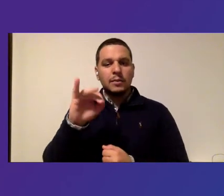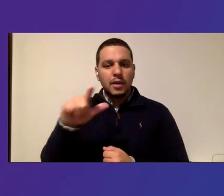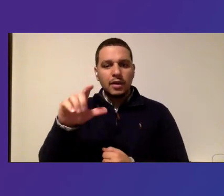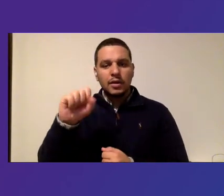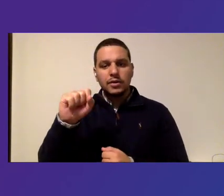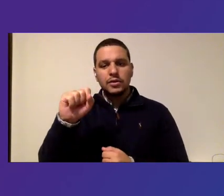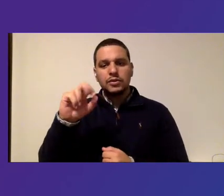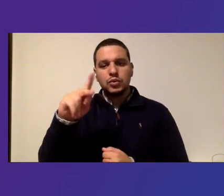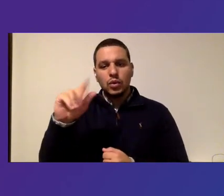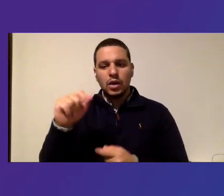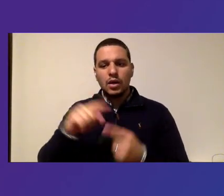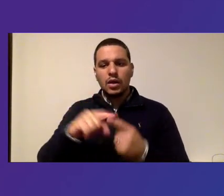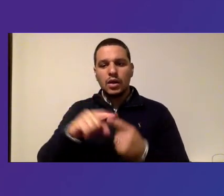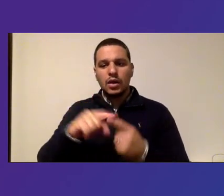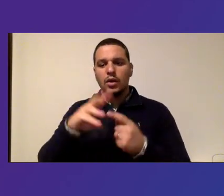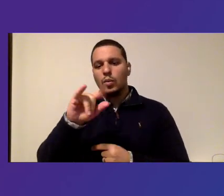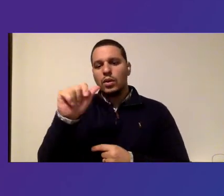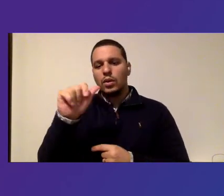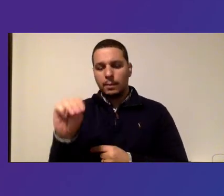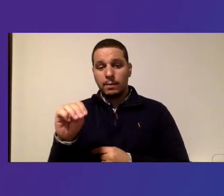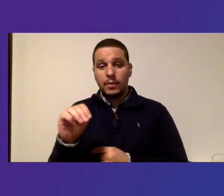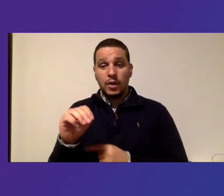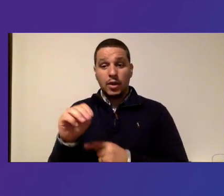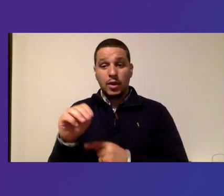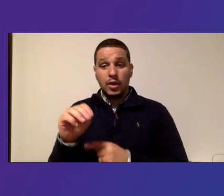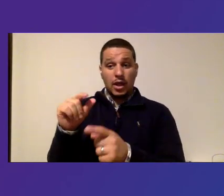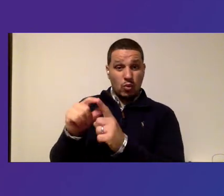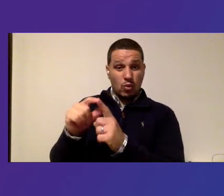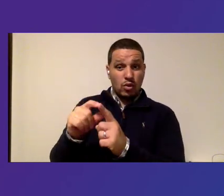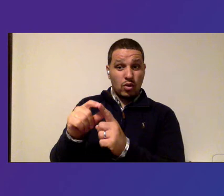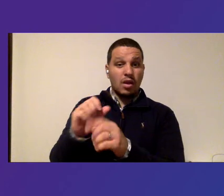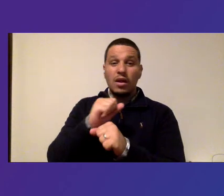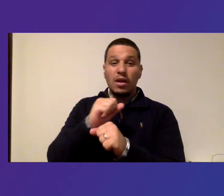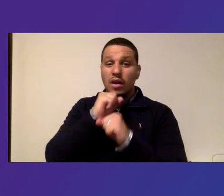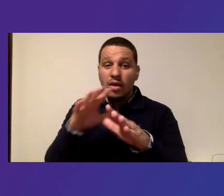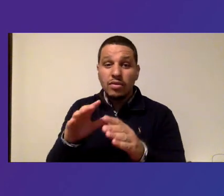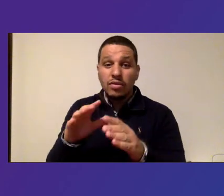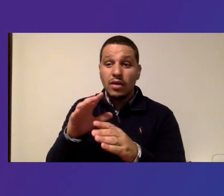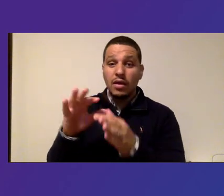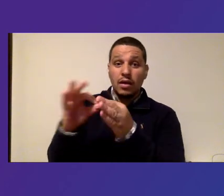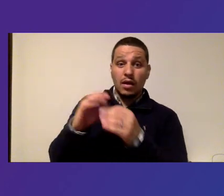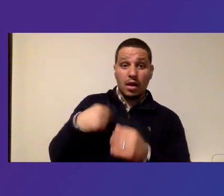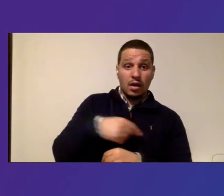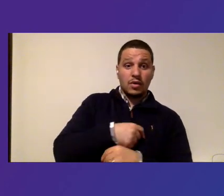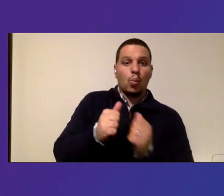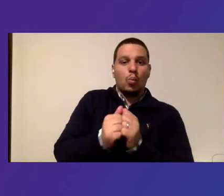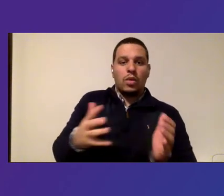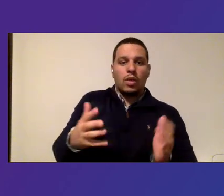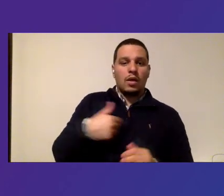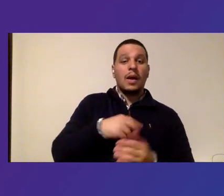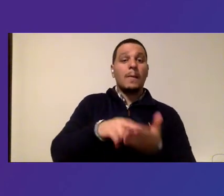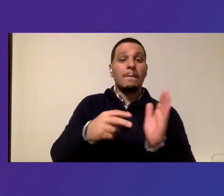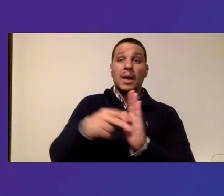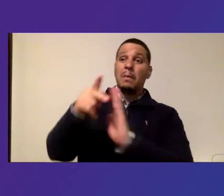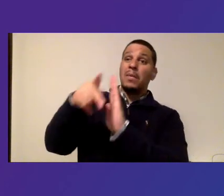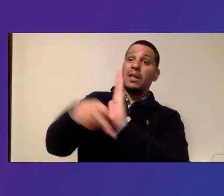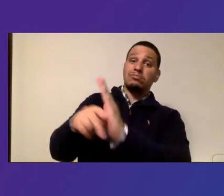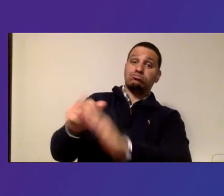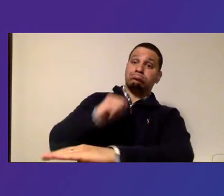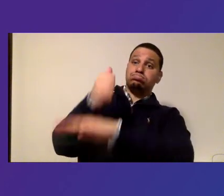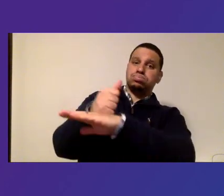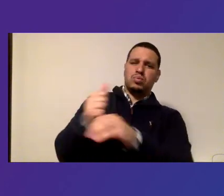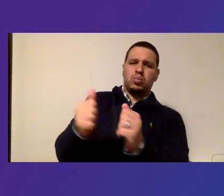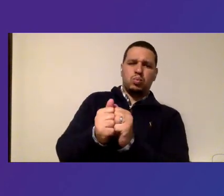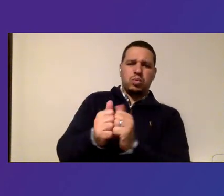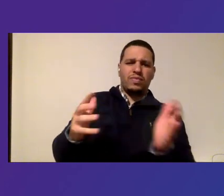Rowland. The term stems from Nothing About Us Without Us, which communicates that no policy or practice should be created